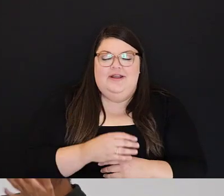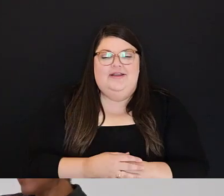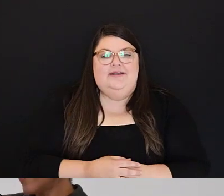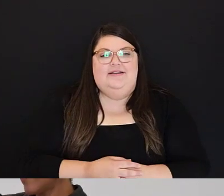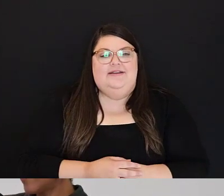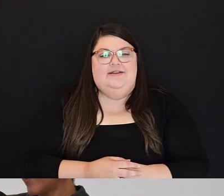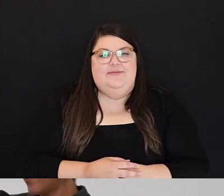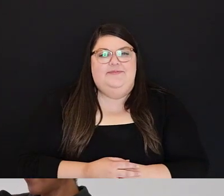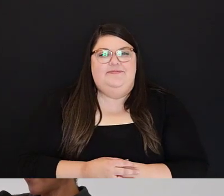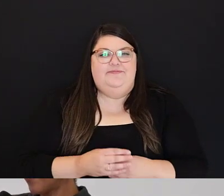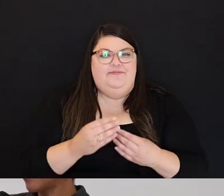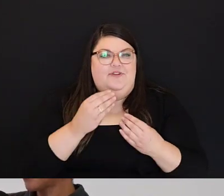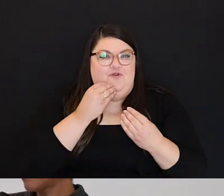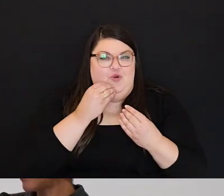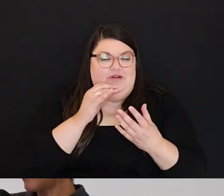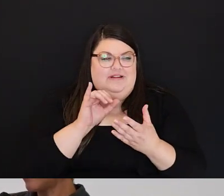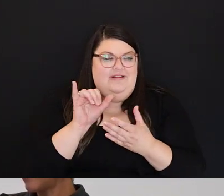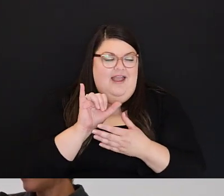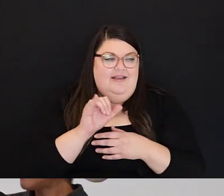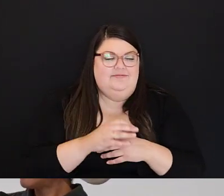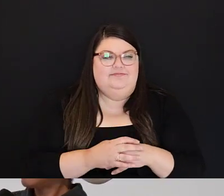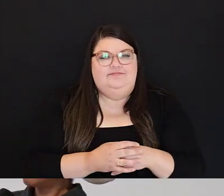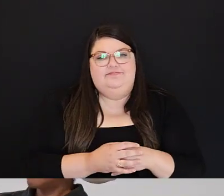mean, food is also